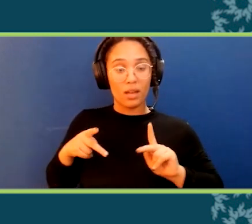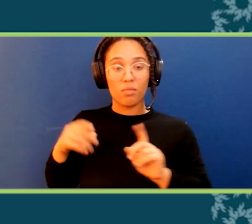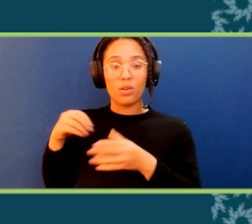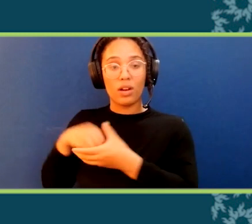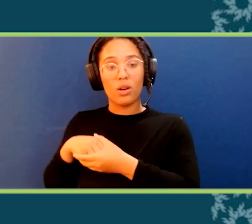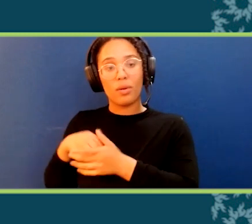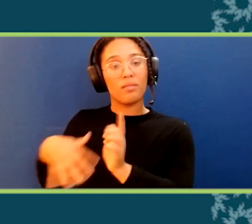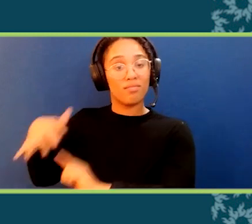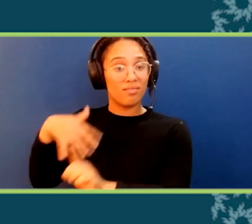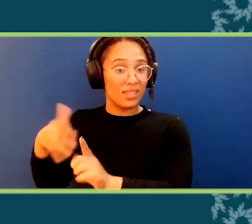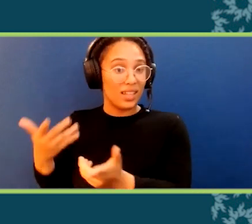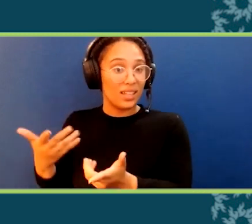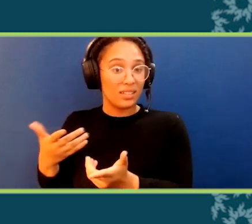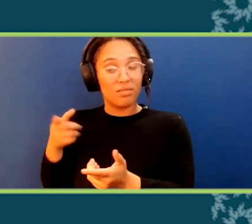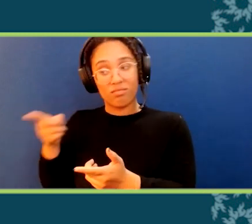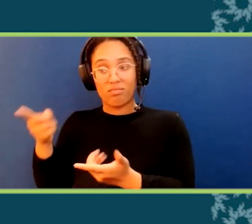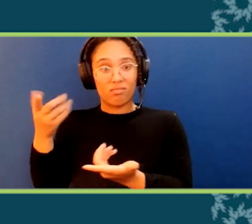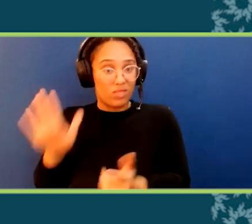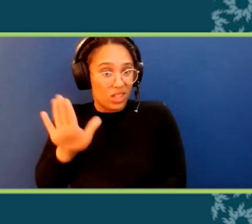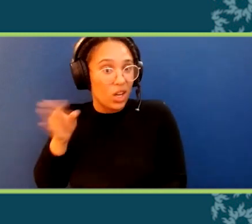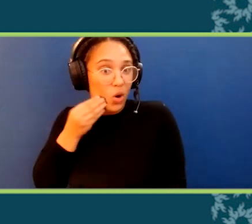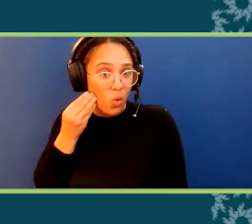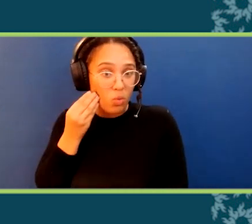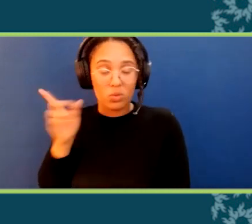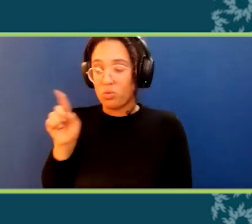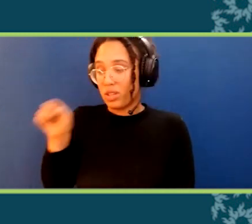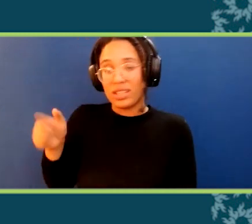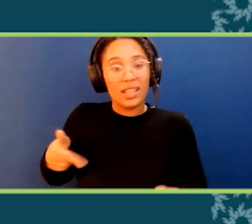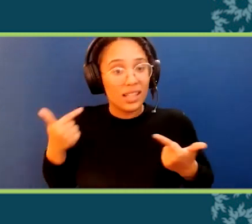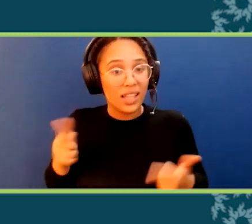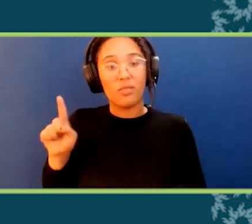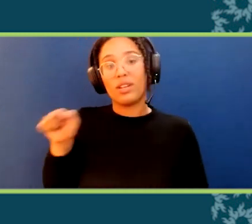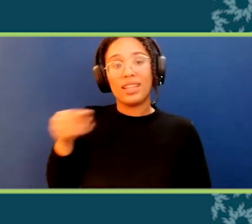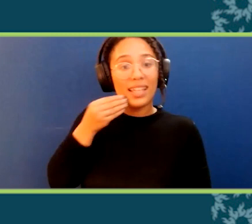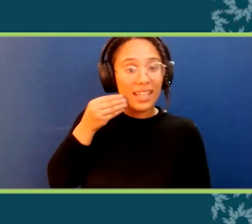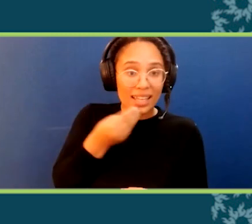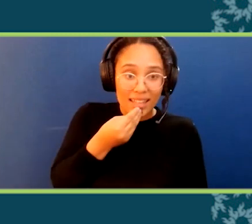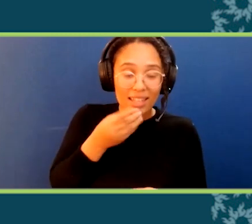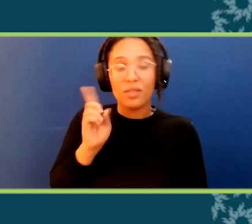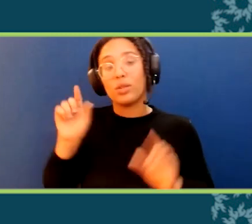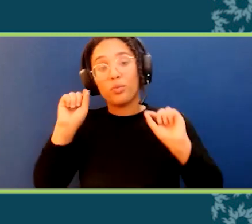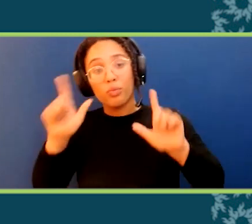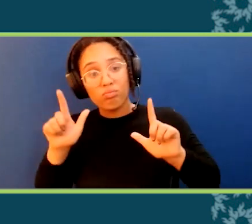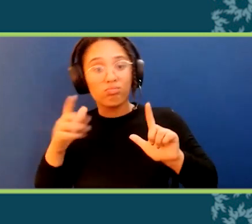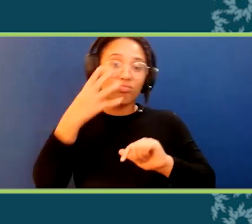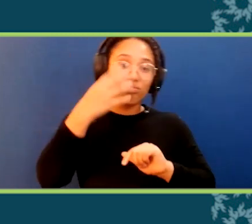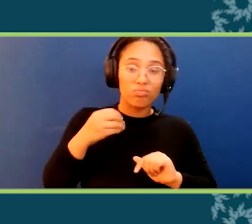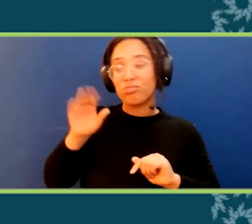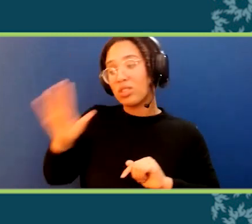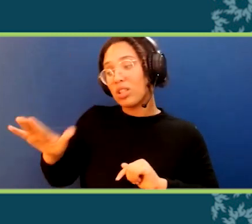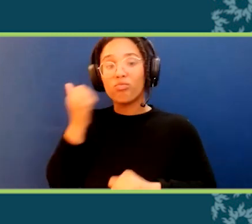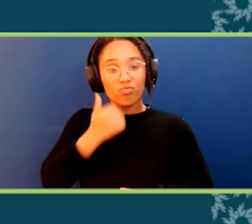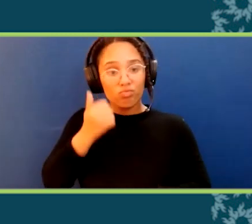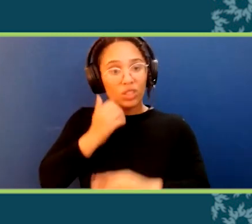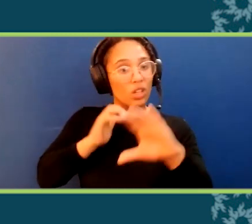times, homes where they live, where they eat, where they wake up, go to bed, have their day-to-day conversations with their families